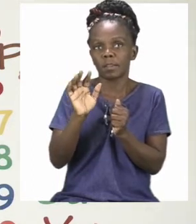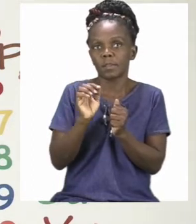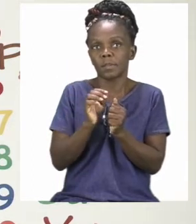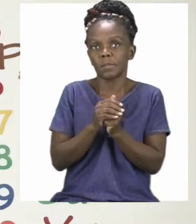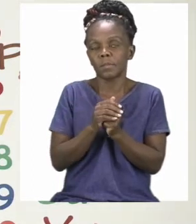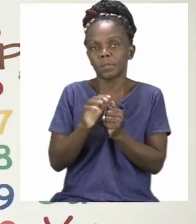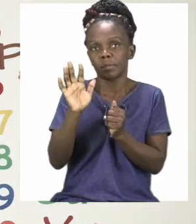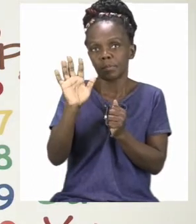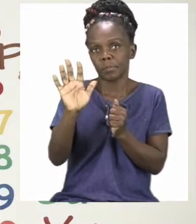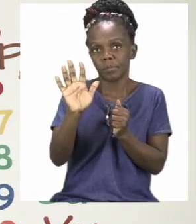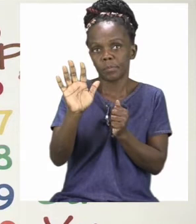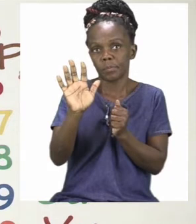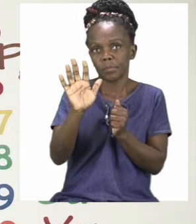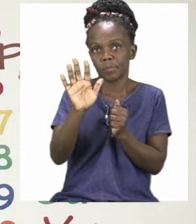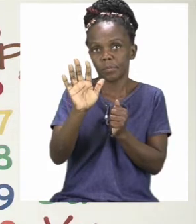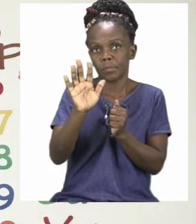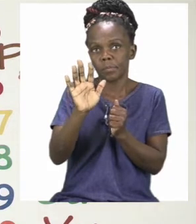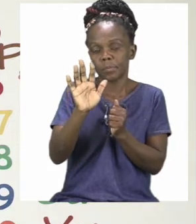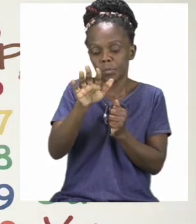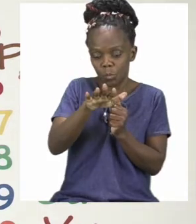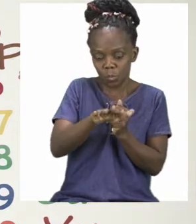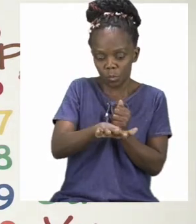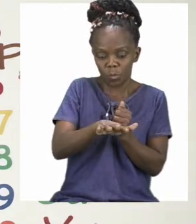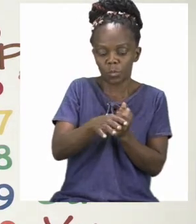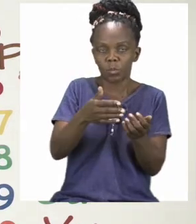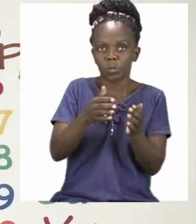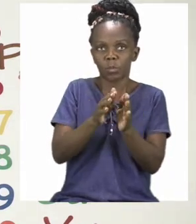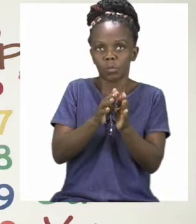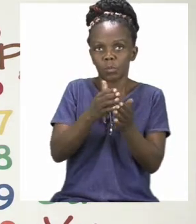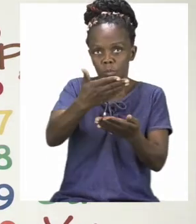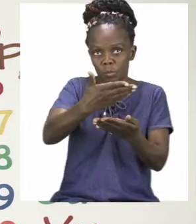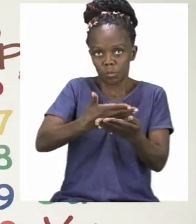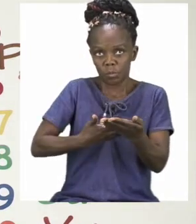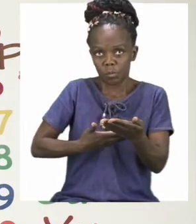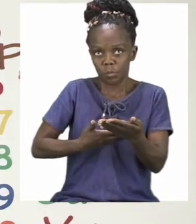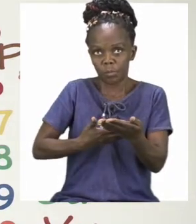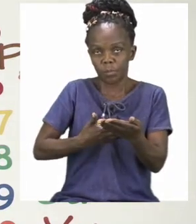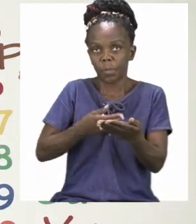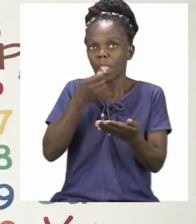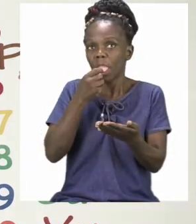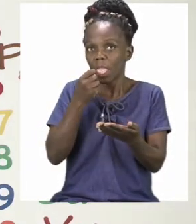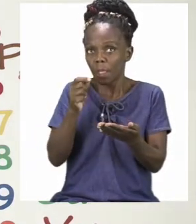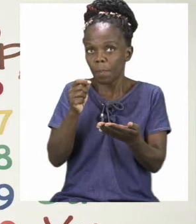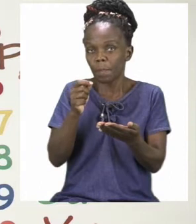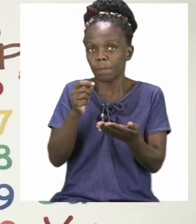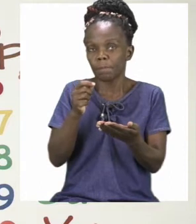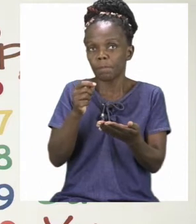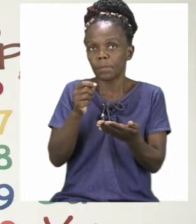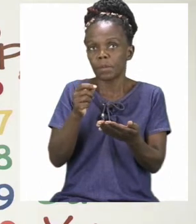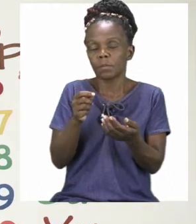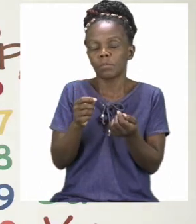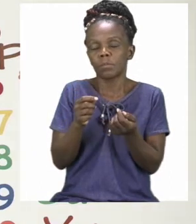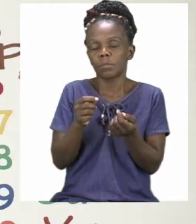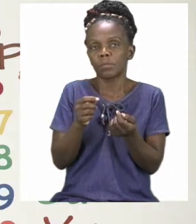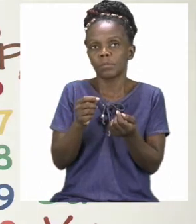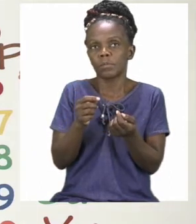your hand and put it down on the paper. Then you'll take your pencil with your left hand and